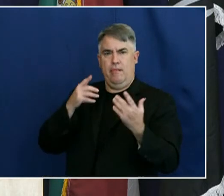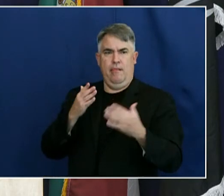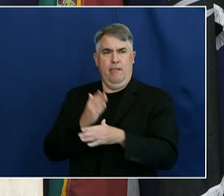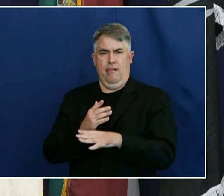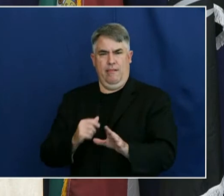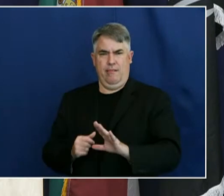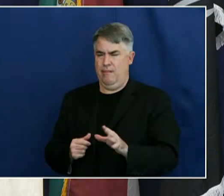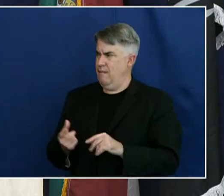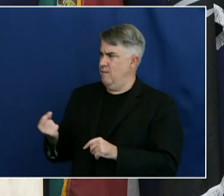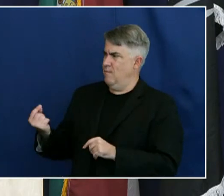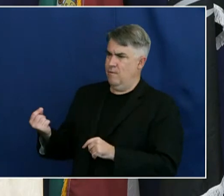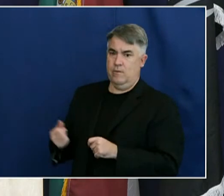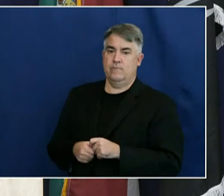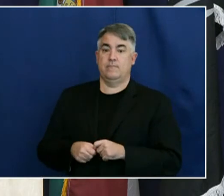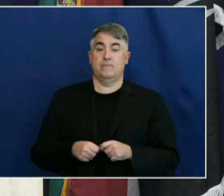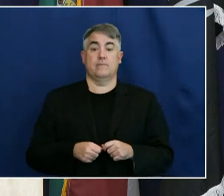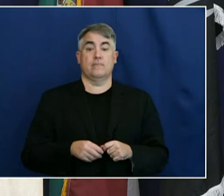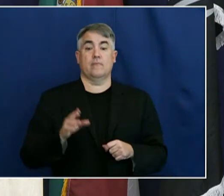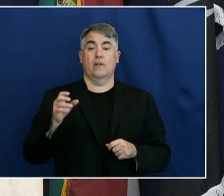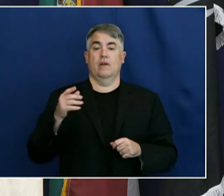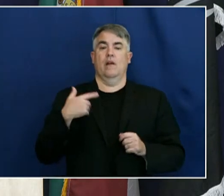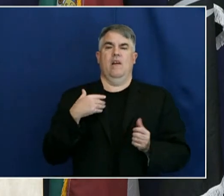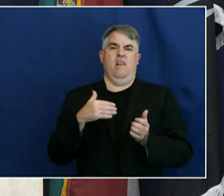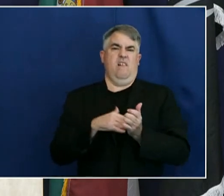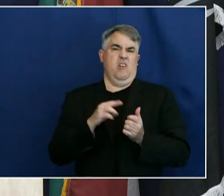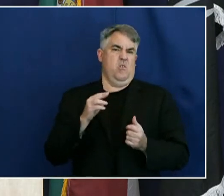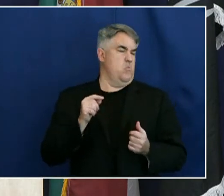it. We'll have, Amy, I'm going to have Dr. Wooten address your question for you.